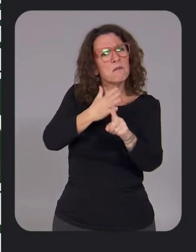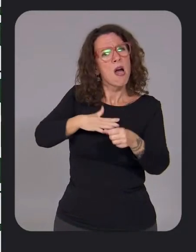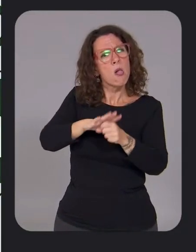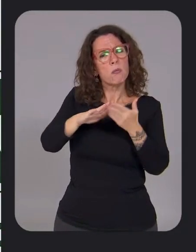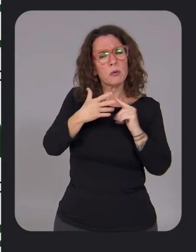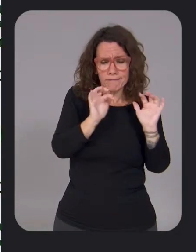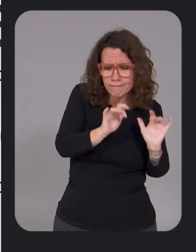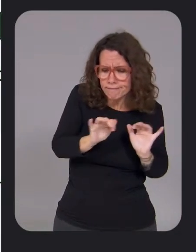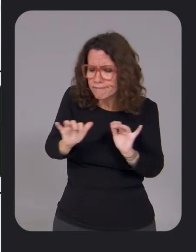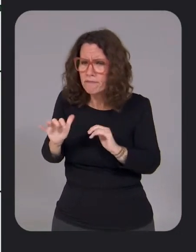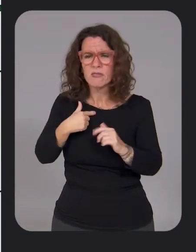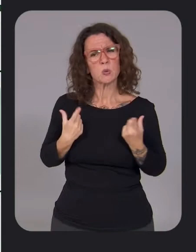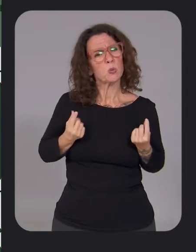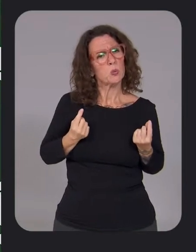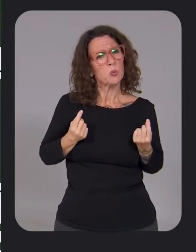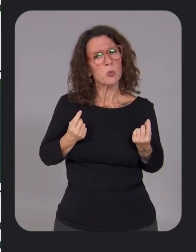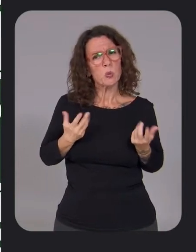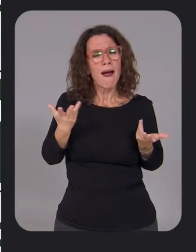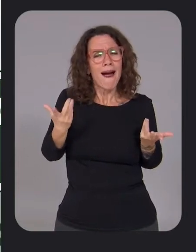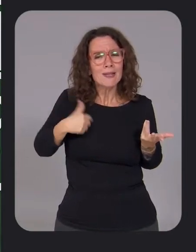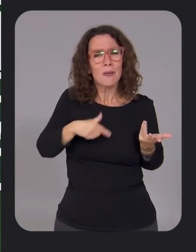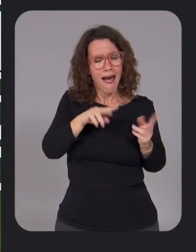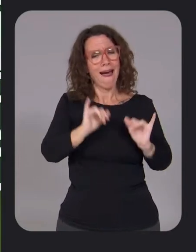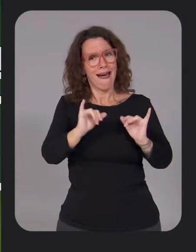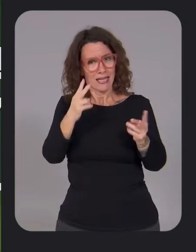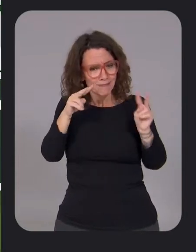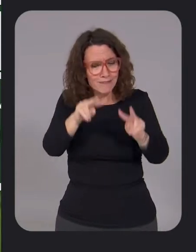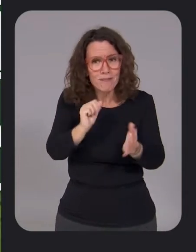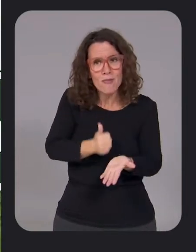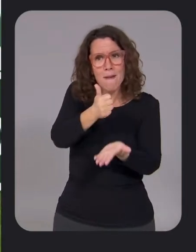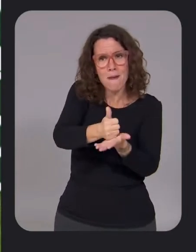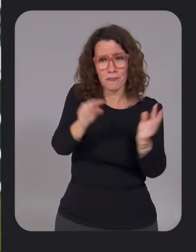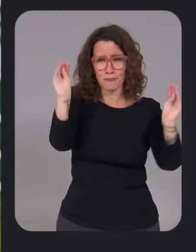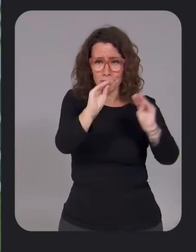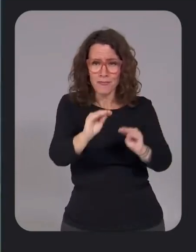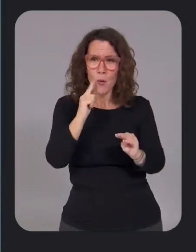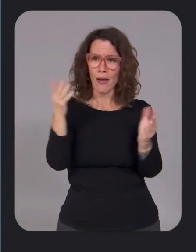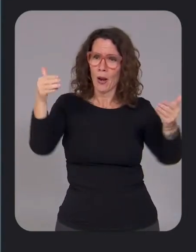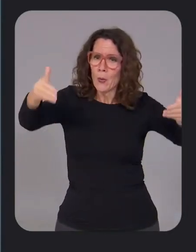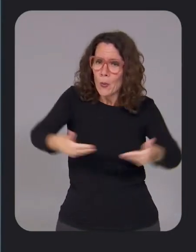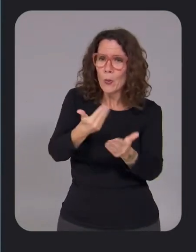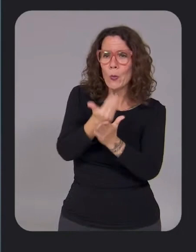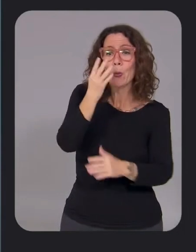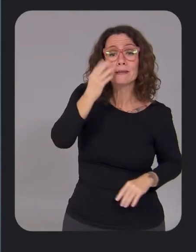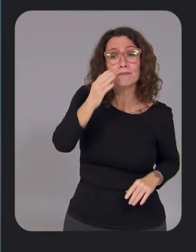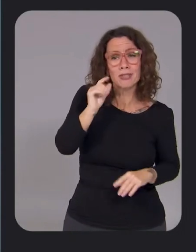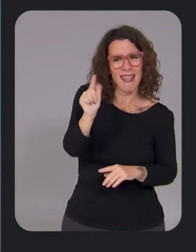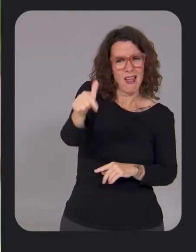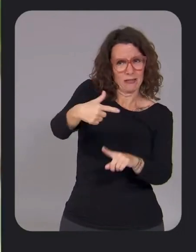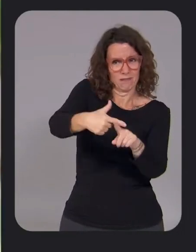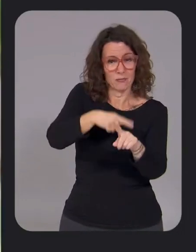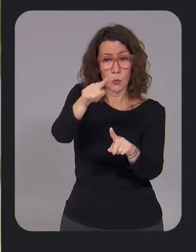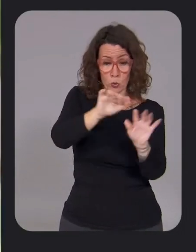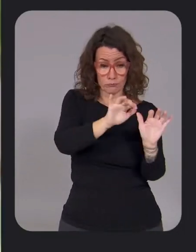community? What can I do? To help better answer these queries, we're introducing a new experience later this month when you search on